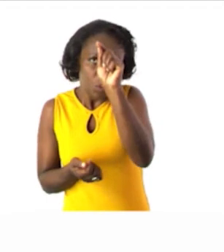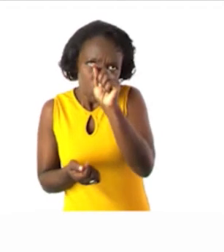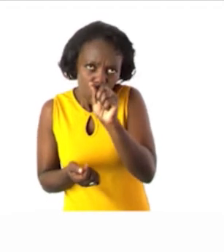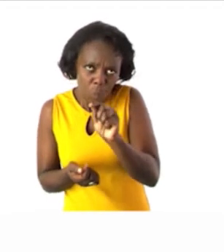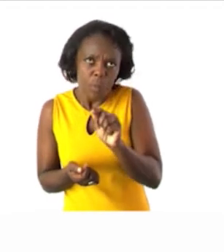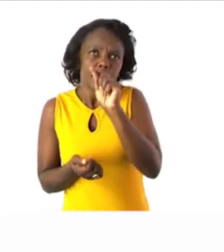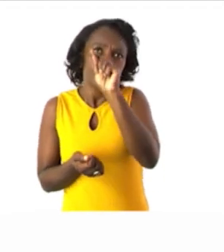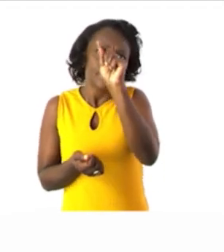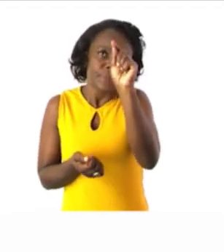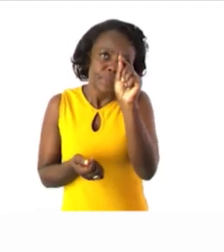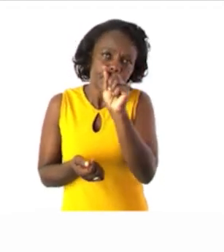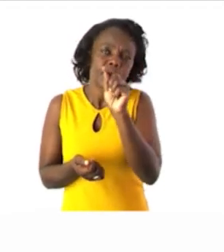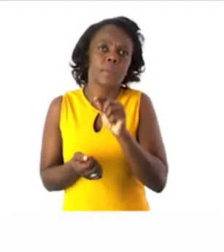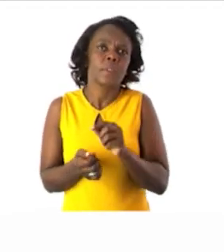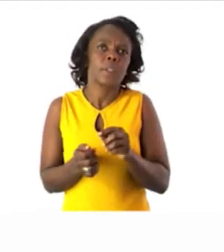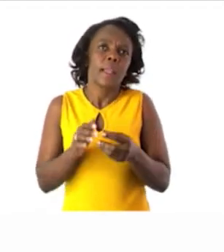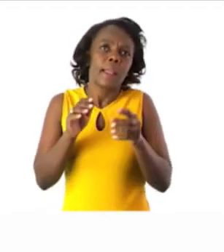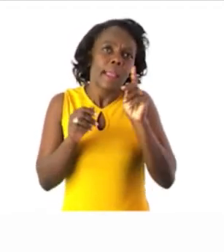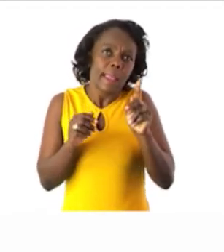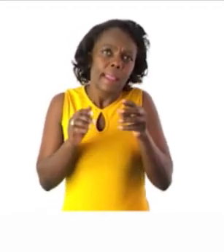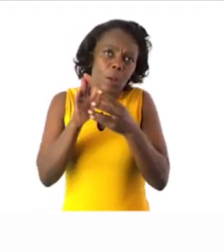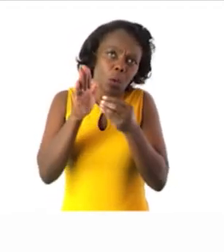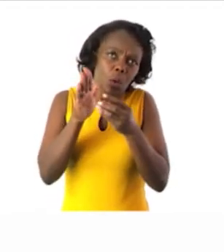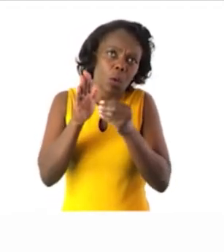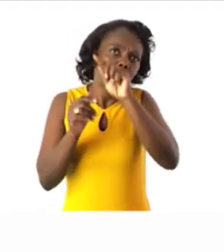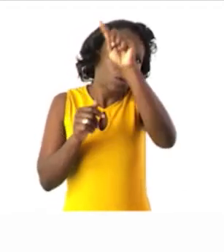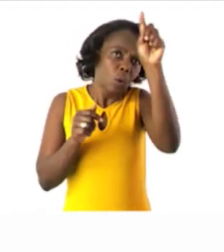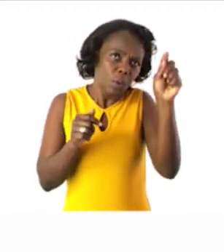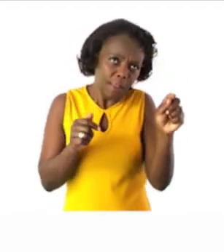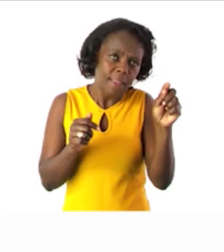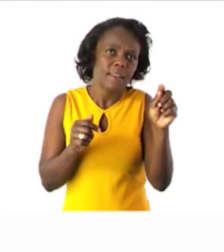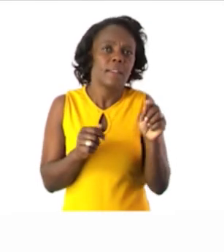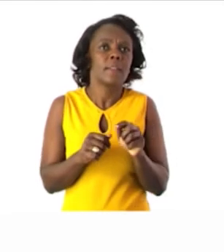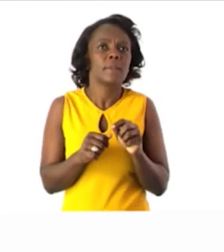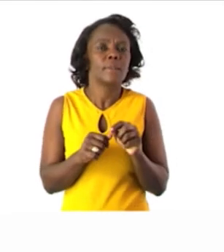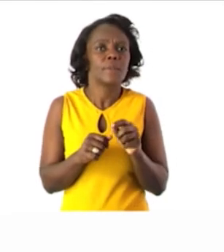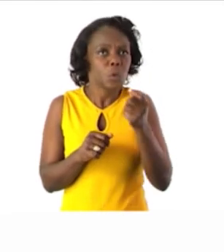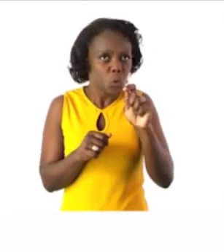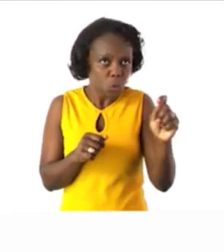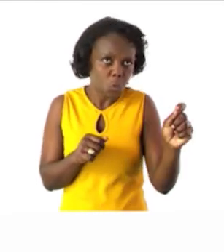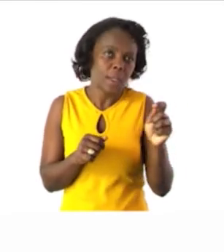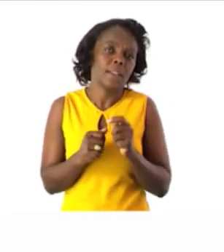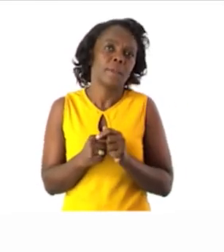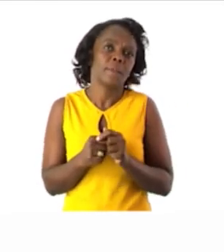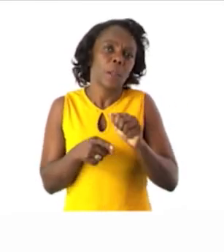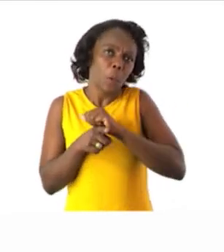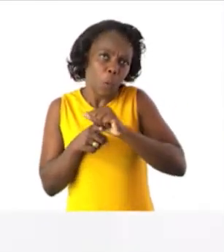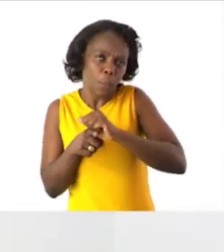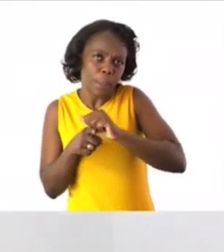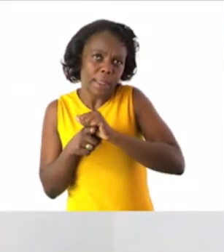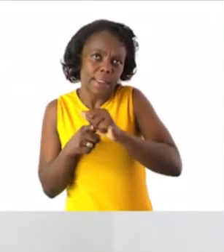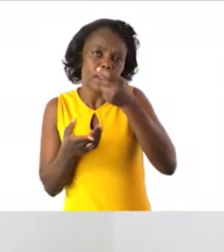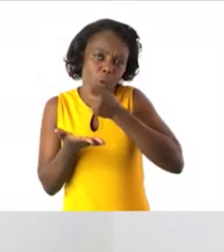Trace nicely, and on the other side, you have to write it correctly without tracing. Now you have to practice your